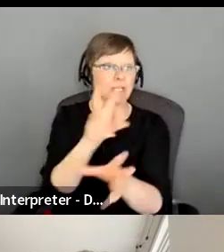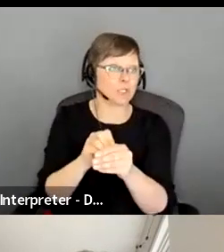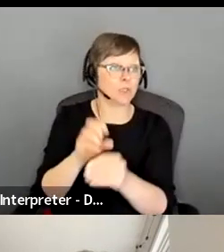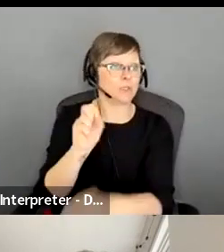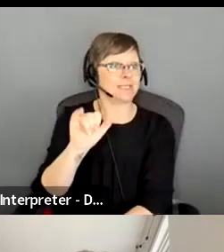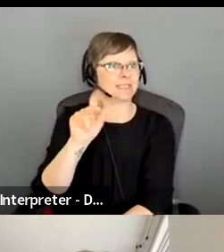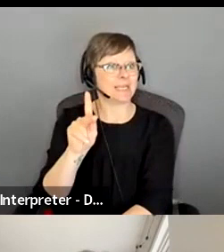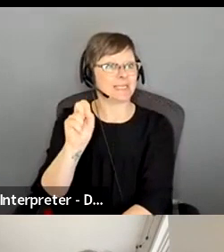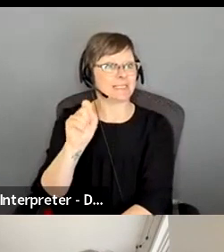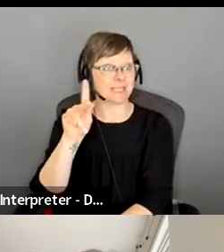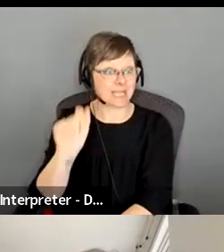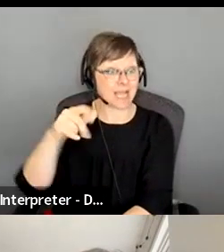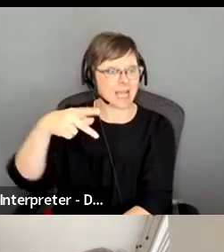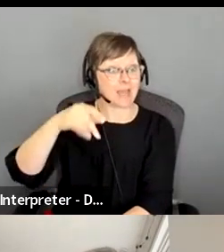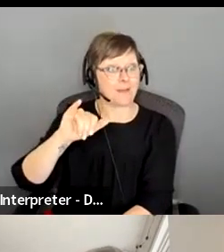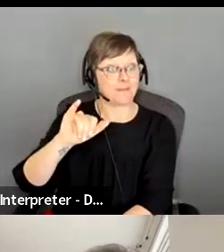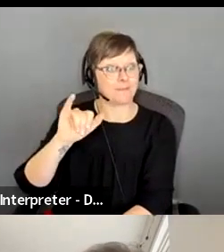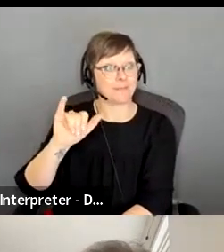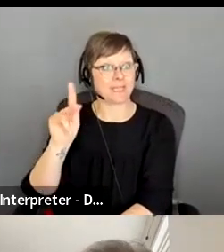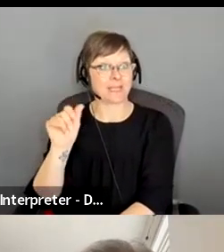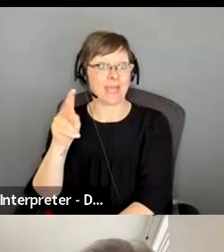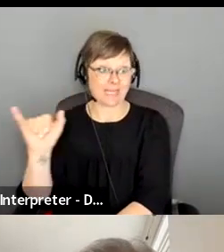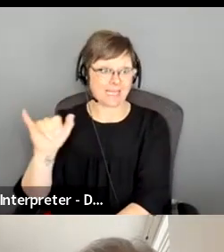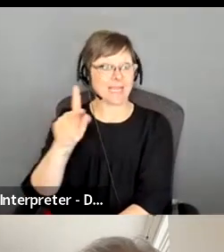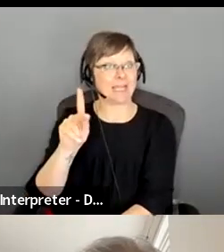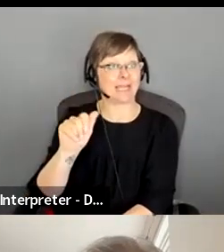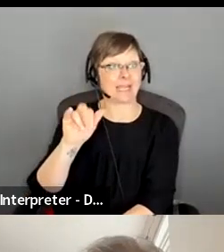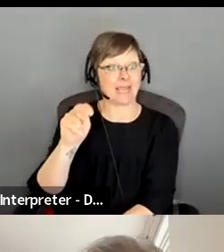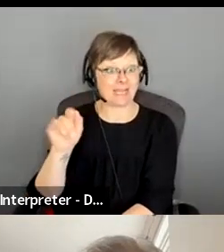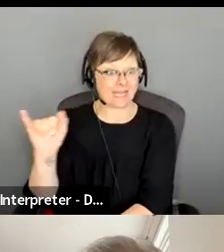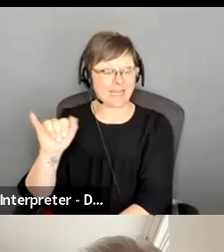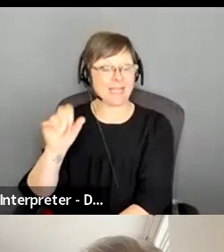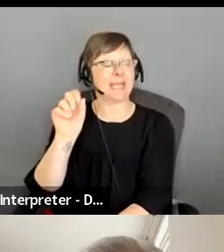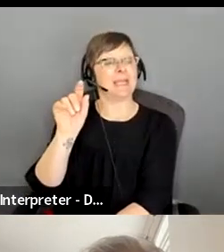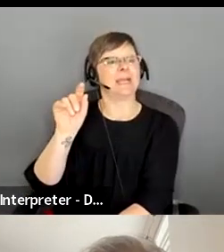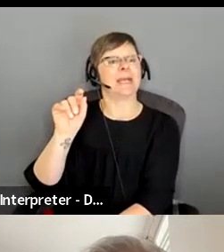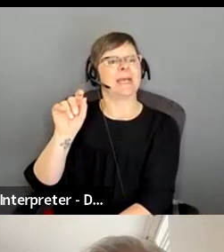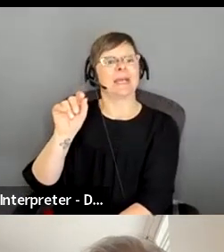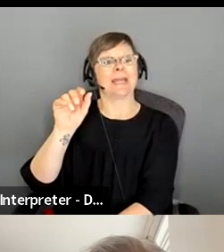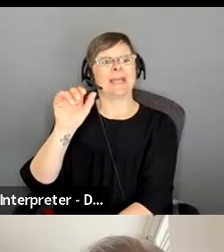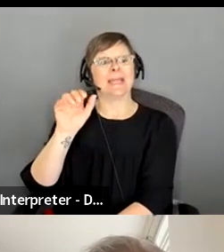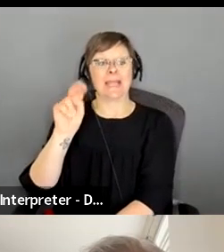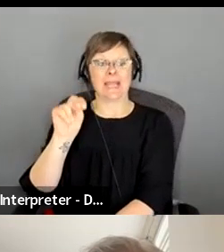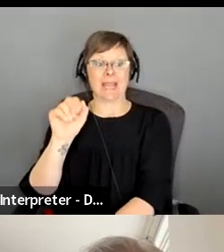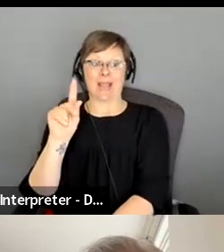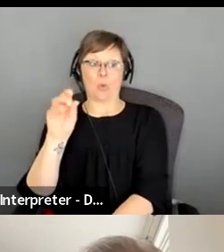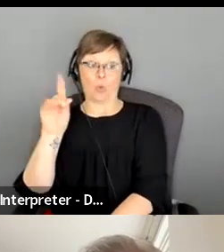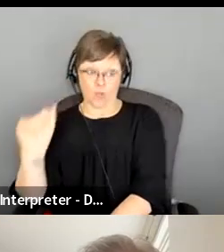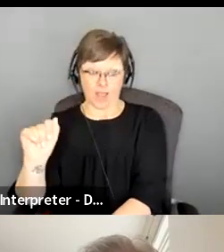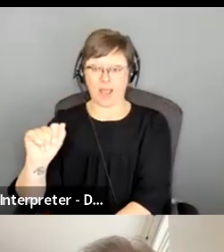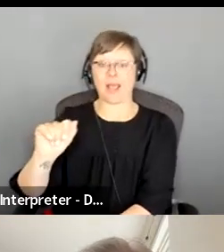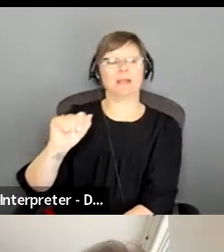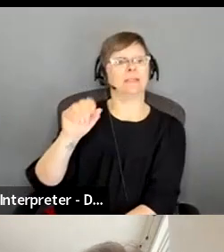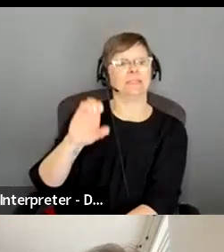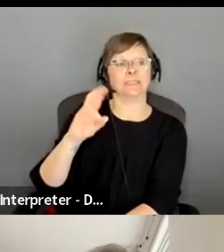Siksika, the Piikani, the Kainai, the Tsuut'ina, the Îyârhe Nakoda First Nations, including the Chiniki, Bearspaw, and